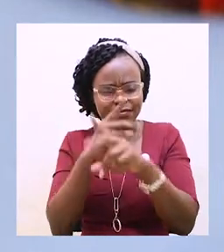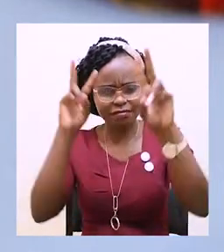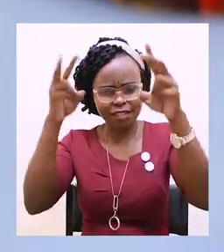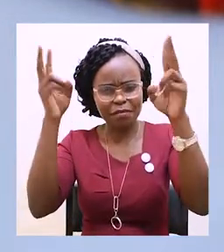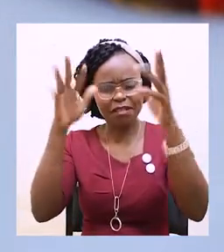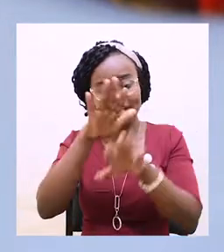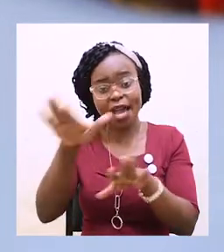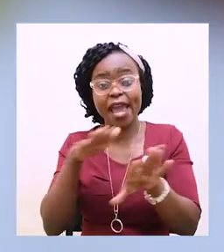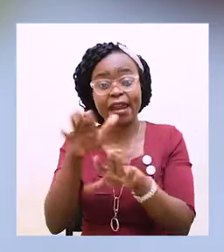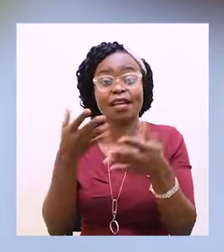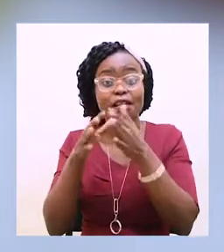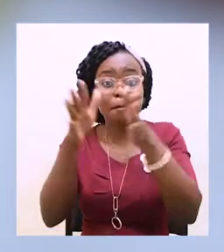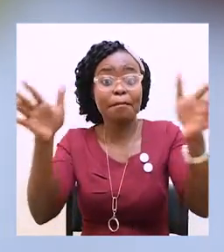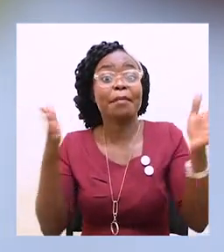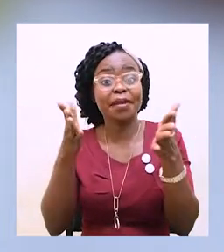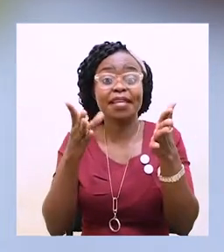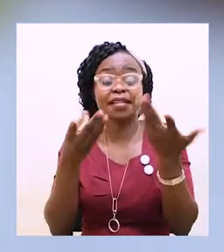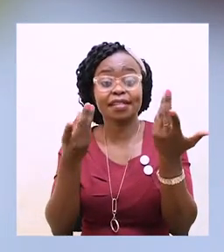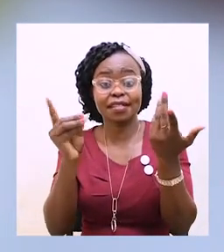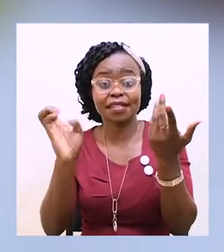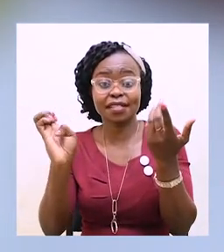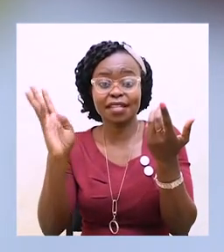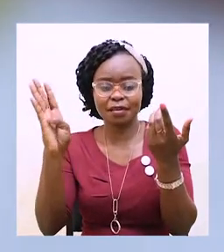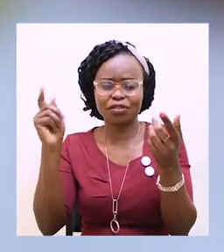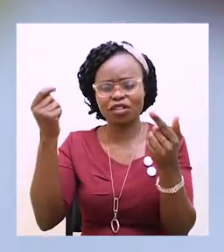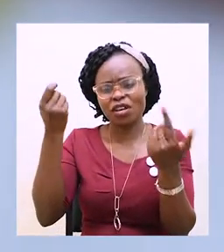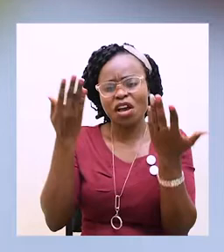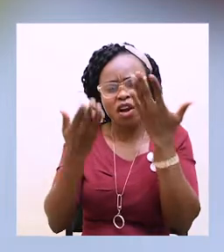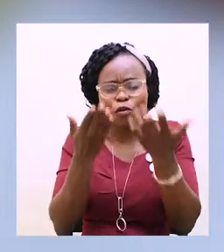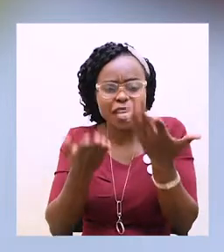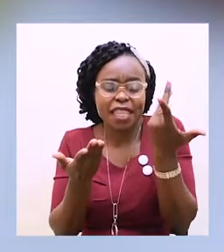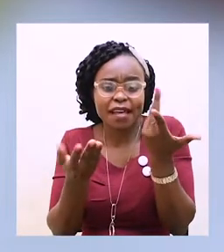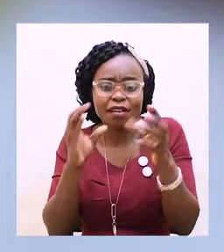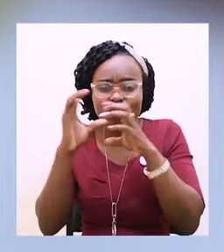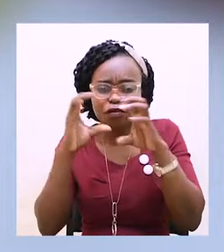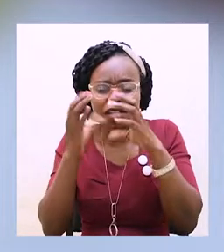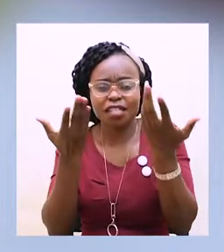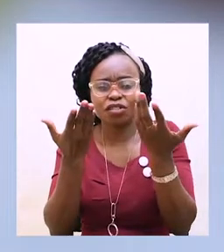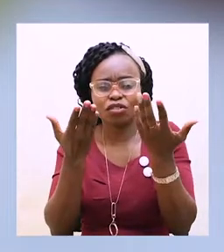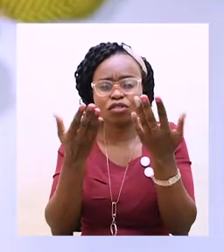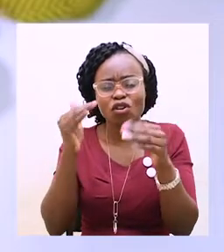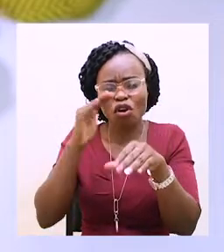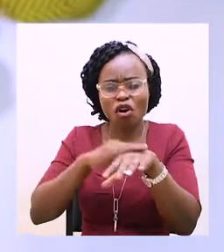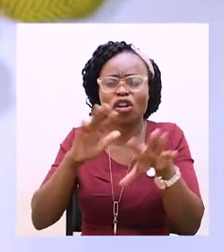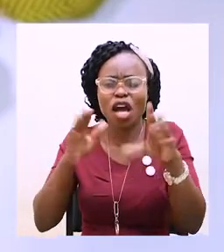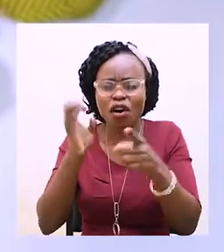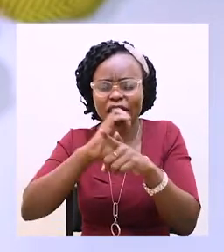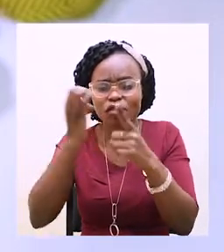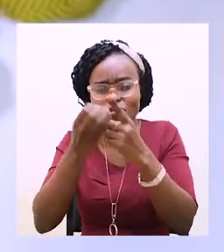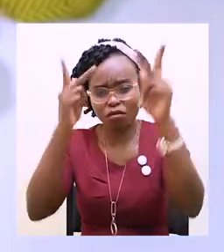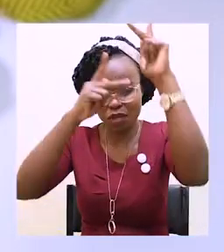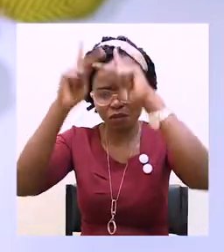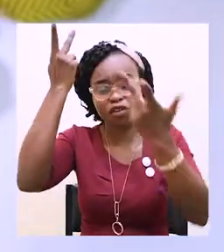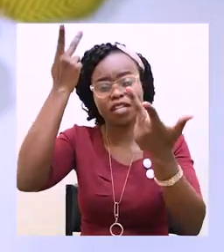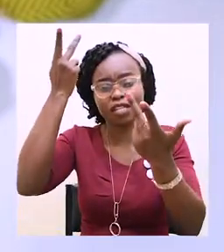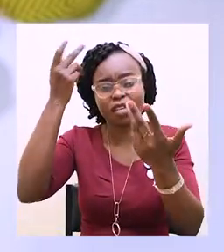whether they're looking at public debt, for example, from a feminist lens, whether they're looking for conversations on how macroeconomic policies